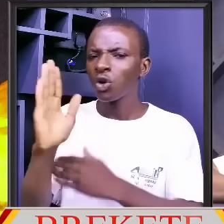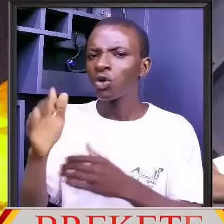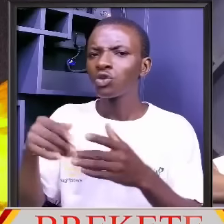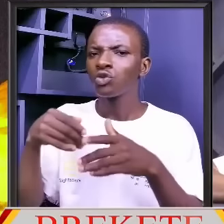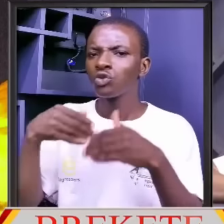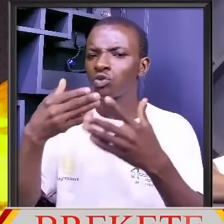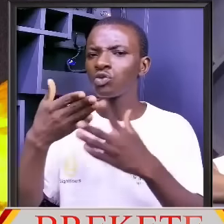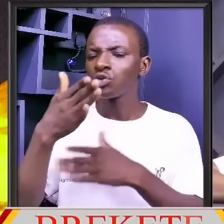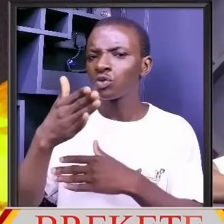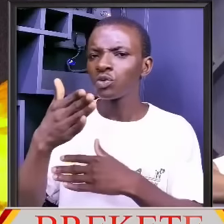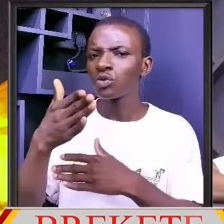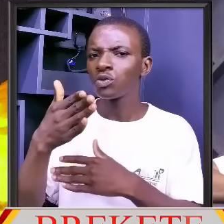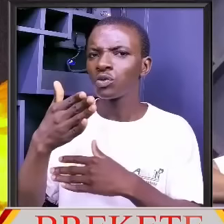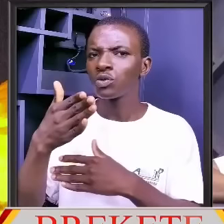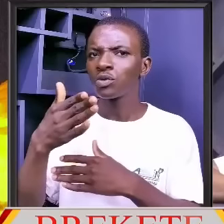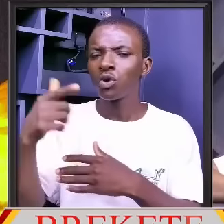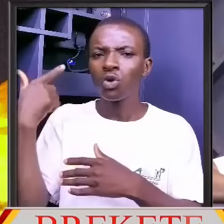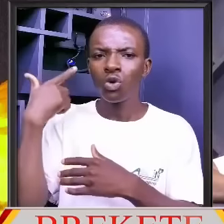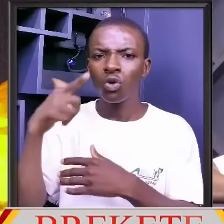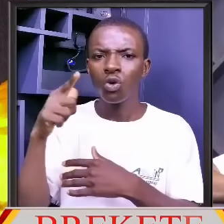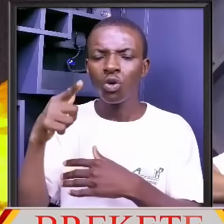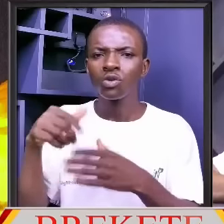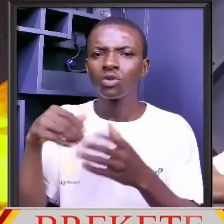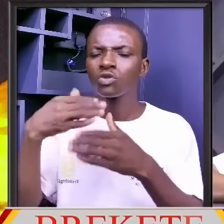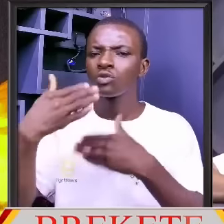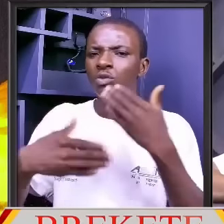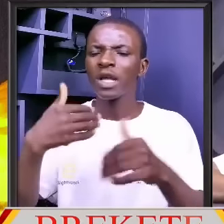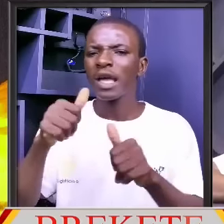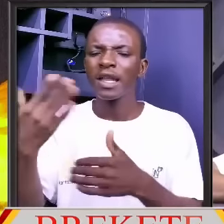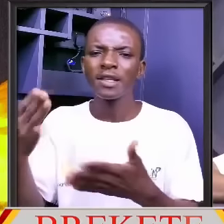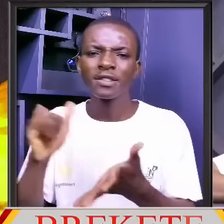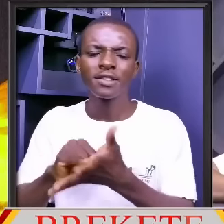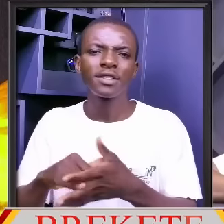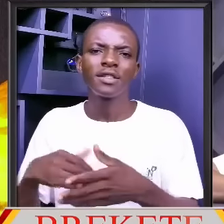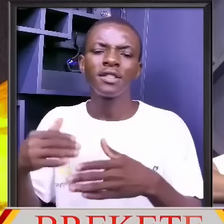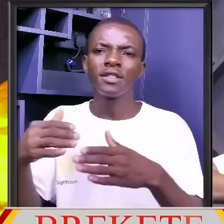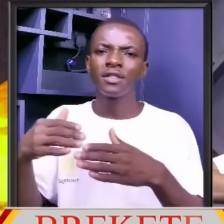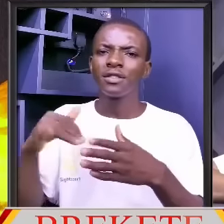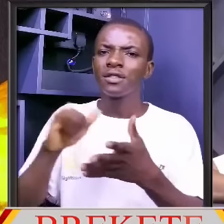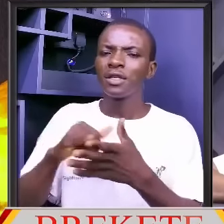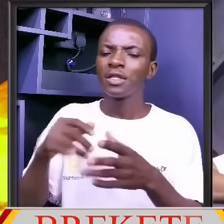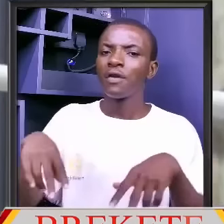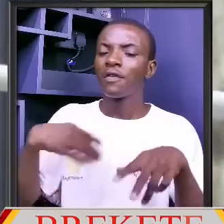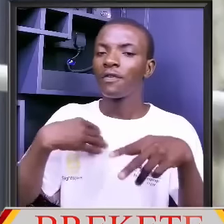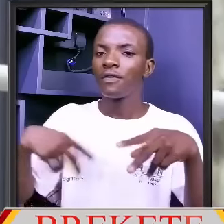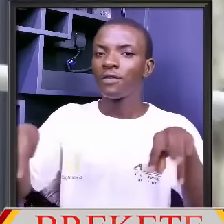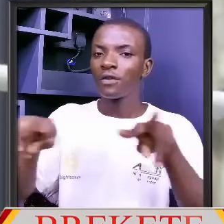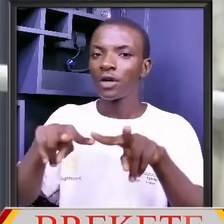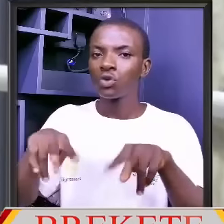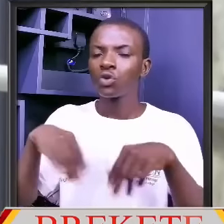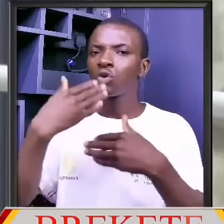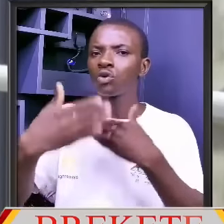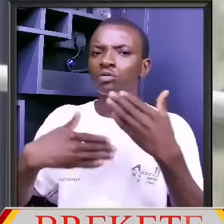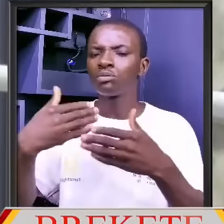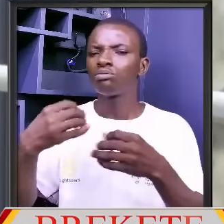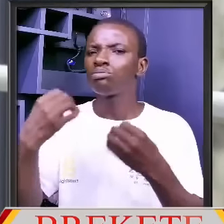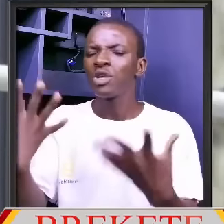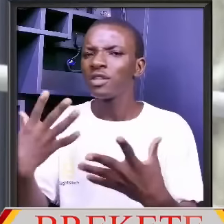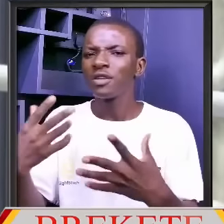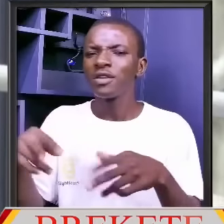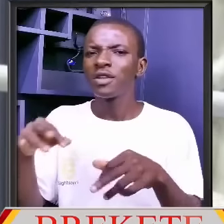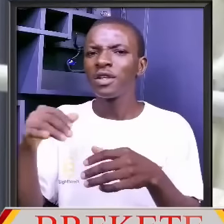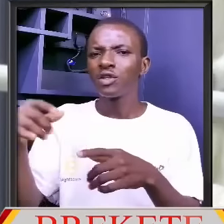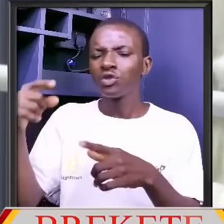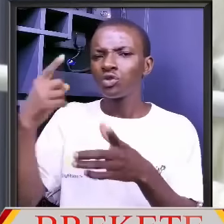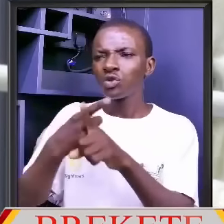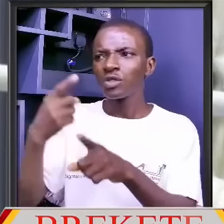go through a process before it become within it become. Anything when they say it get value, it they go through process. Imagine